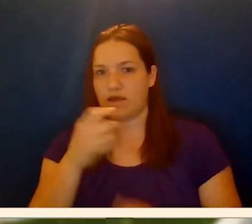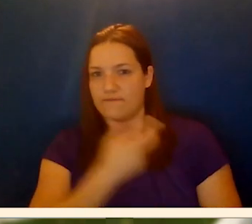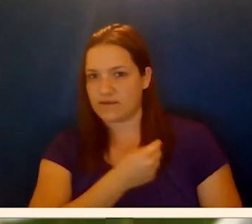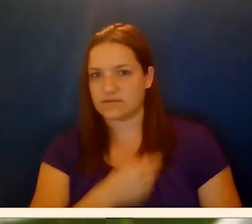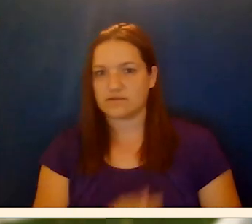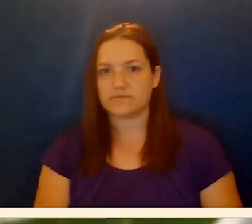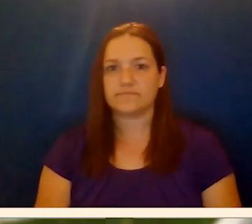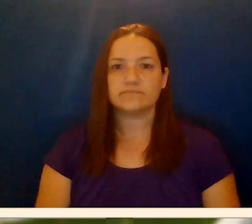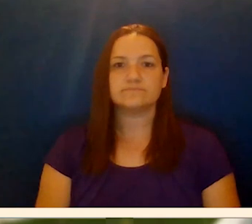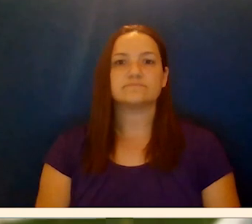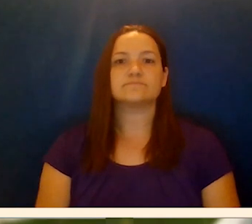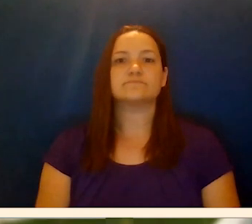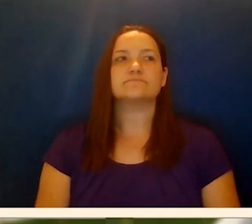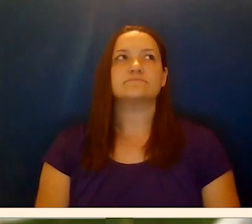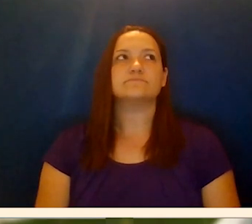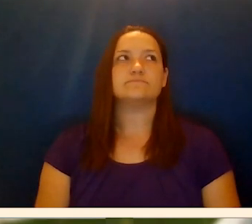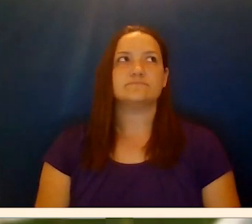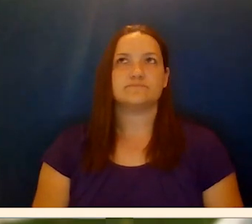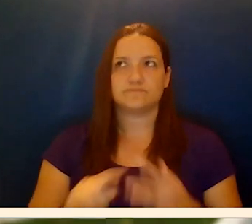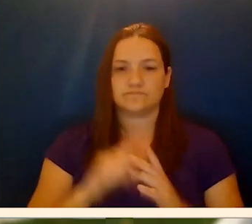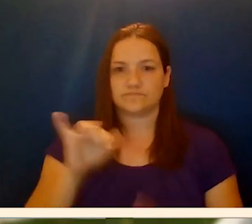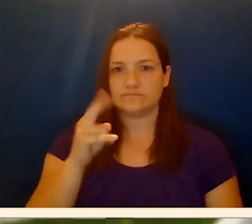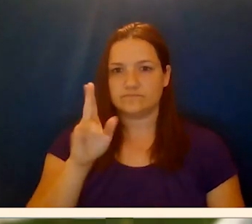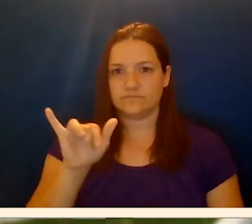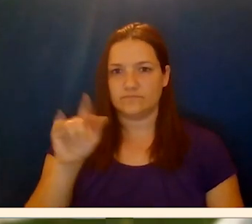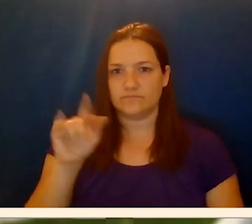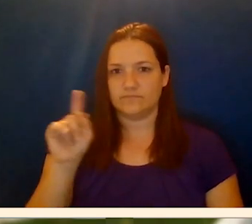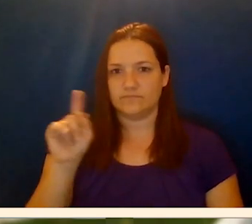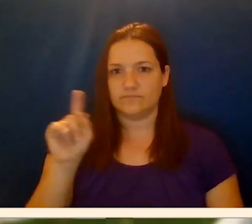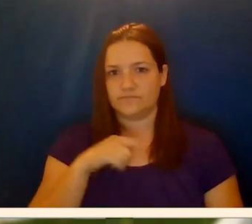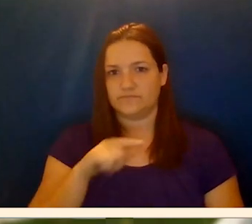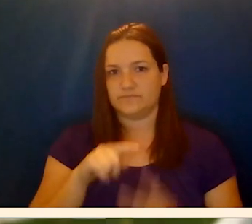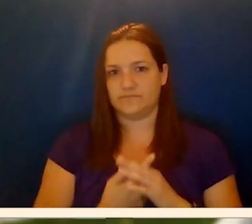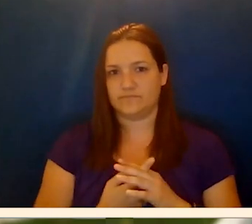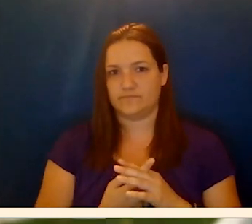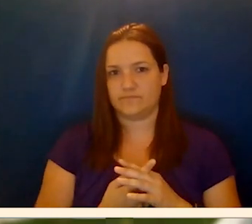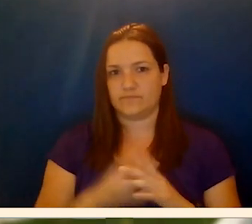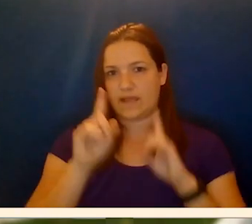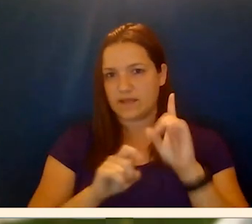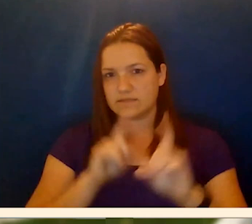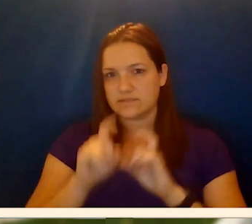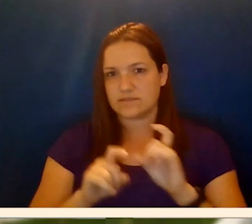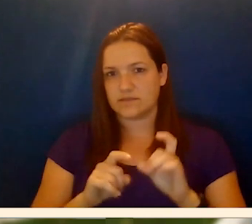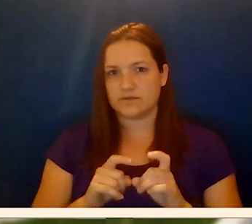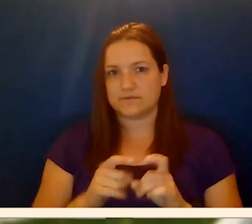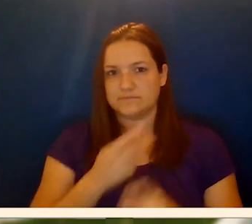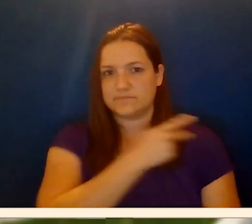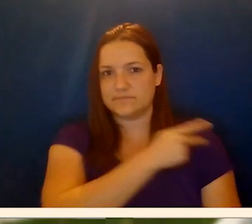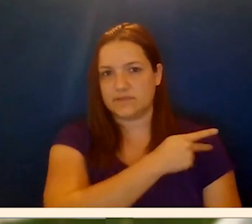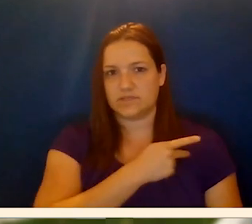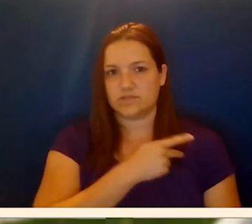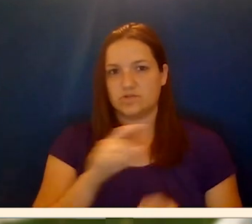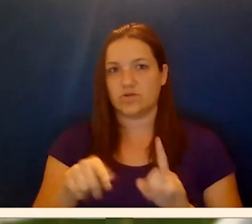July 1, we started asking patients, COVID positive patients, at the time they were being